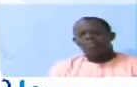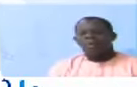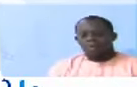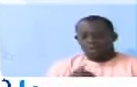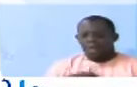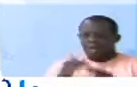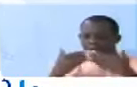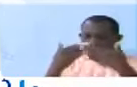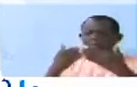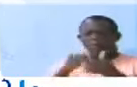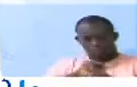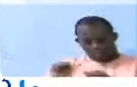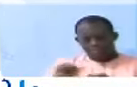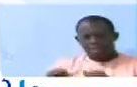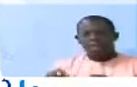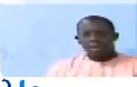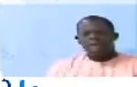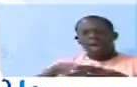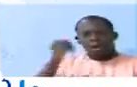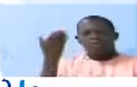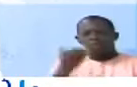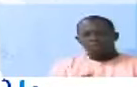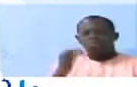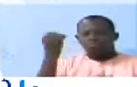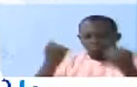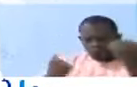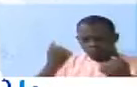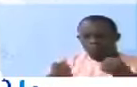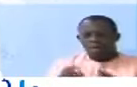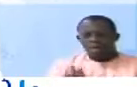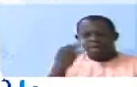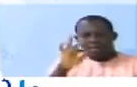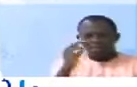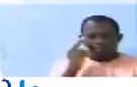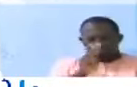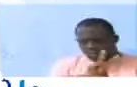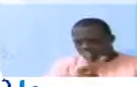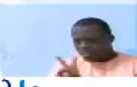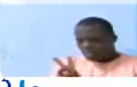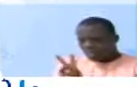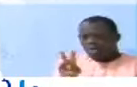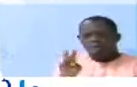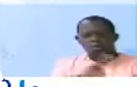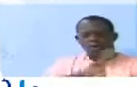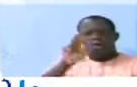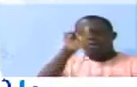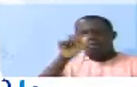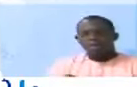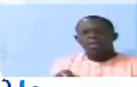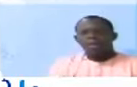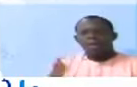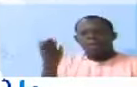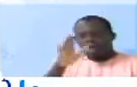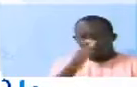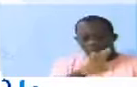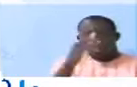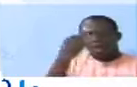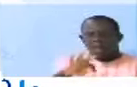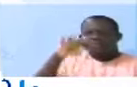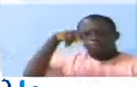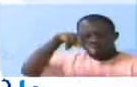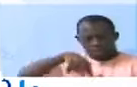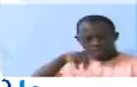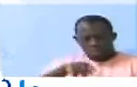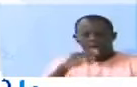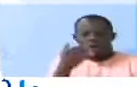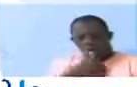I said to him, okay, let's alight from the vehicle. We haven't seen anybody, but maybe when we stand here, some people might meet